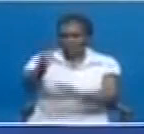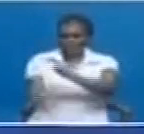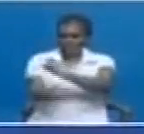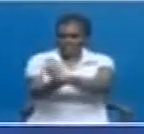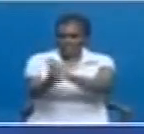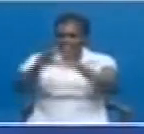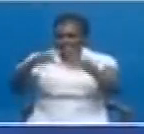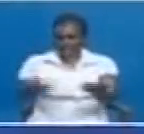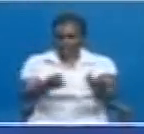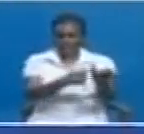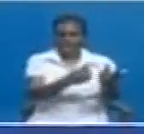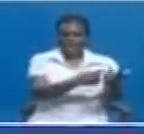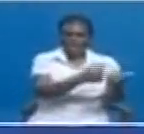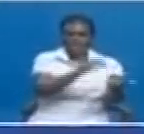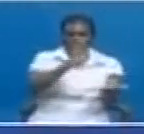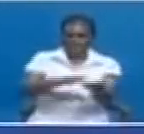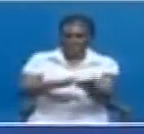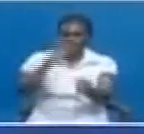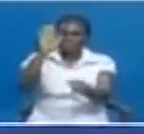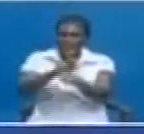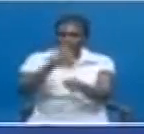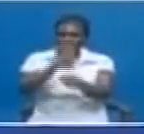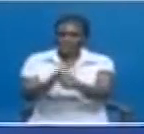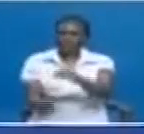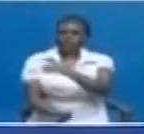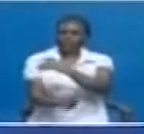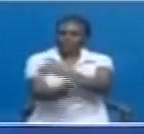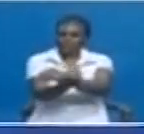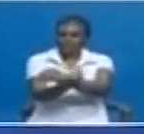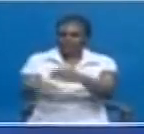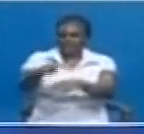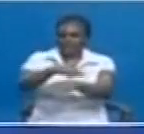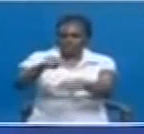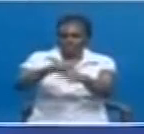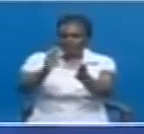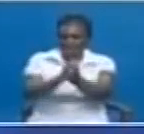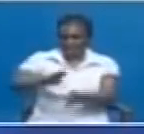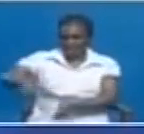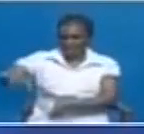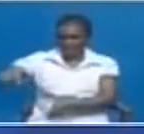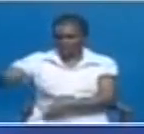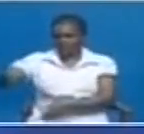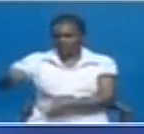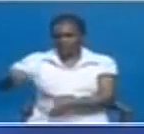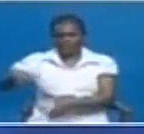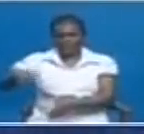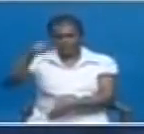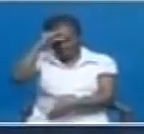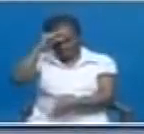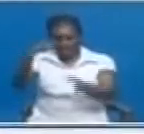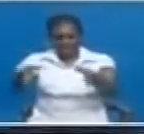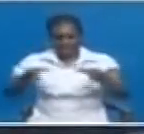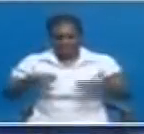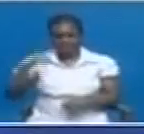he came up with the numbers that suggest massive corruption in both national and county government's accounts. We know that